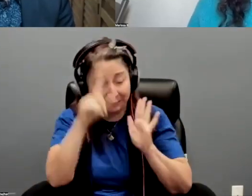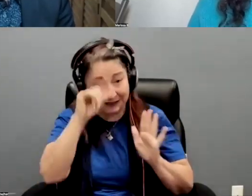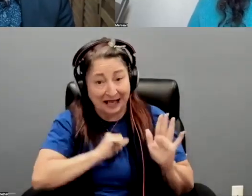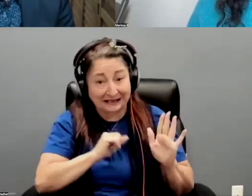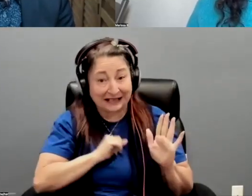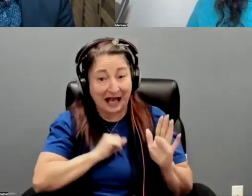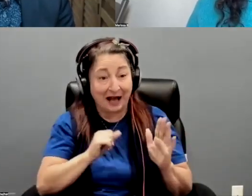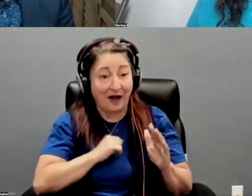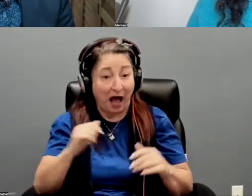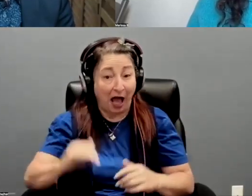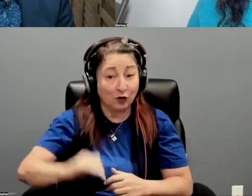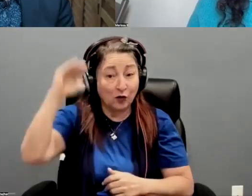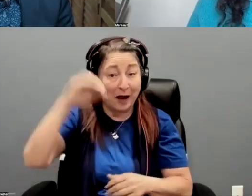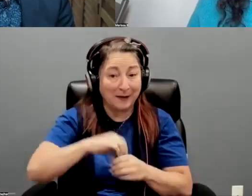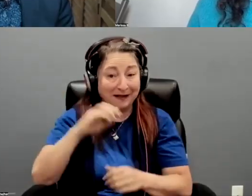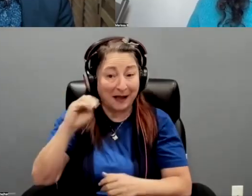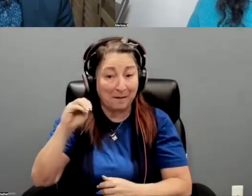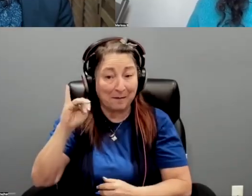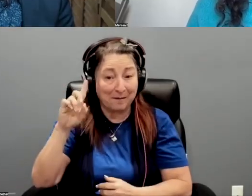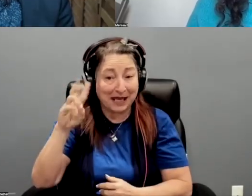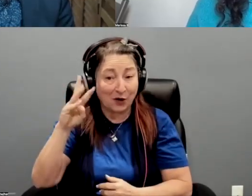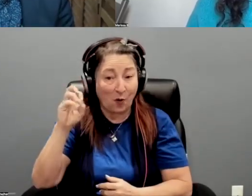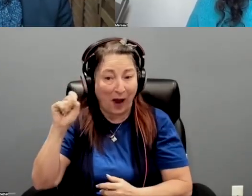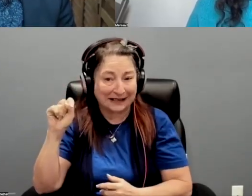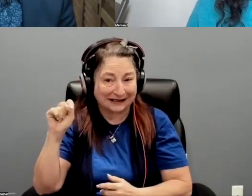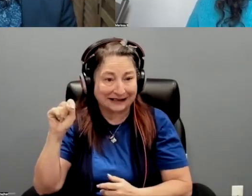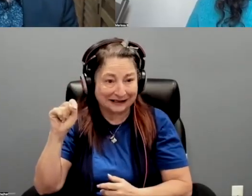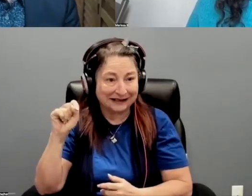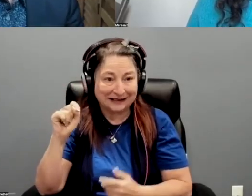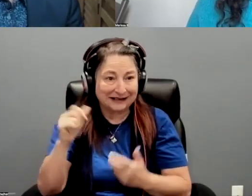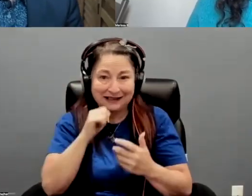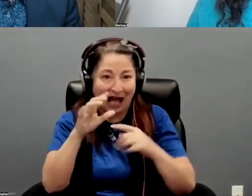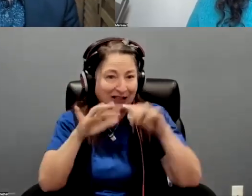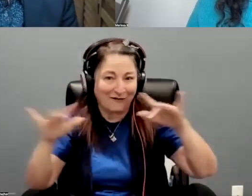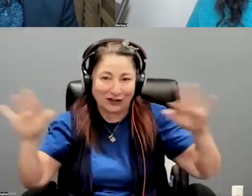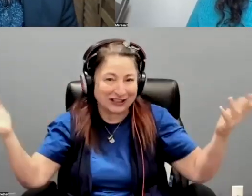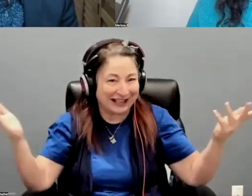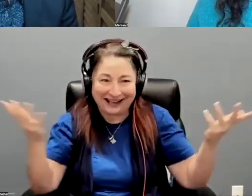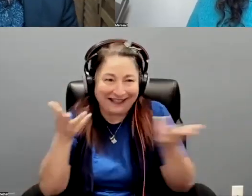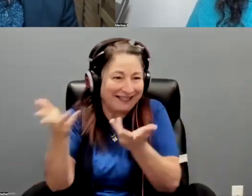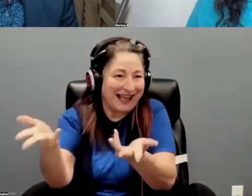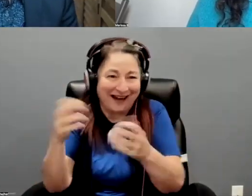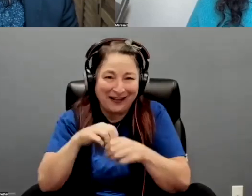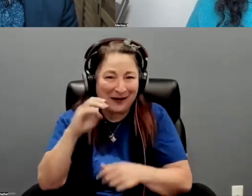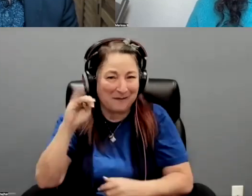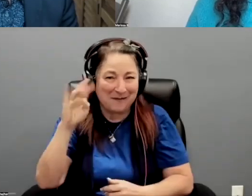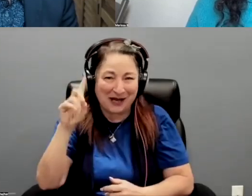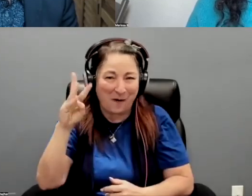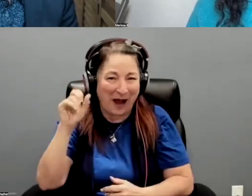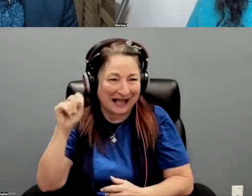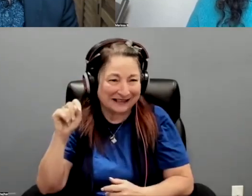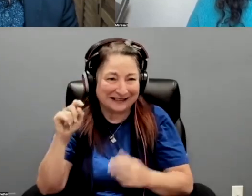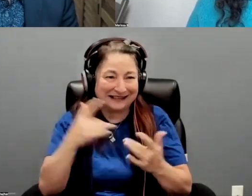Midwest, with not a lot of diversity, I think it really is important to seek that out